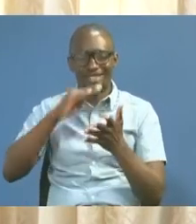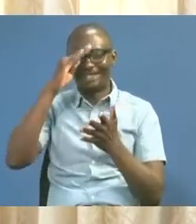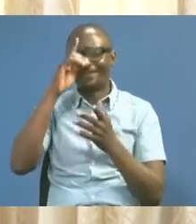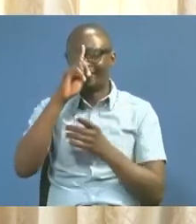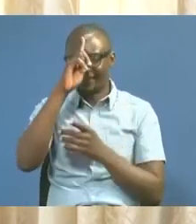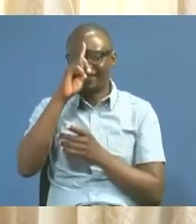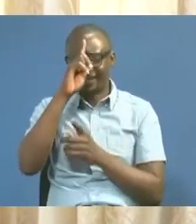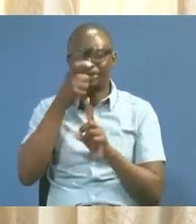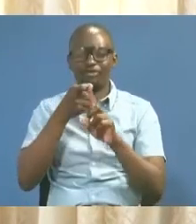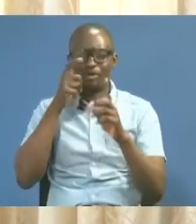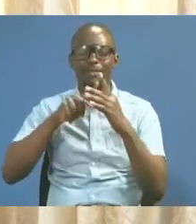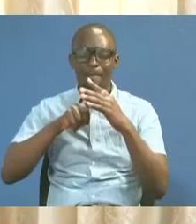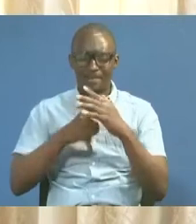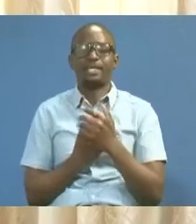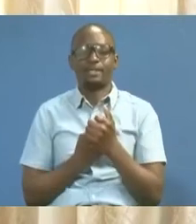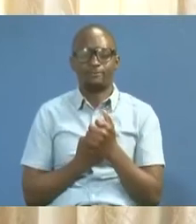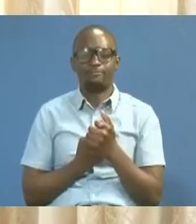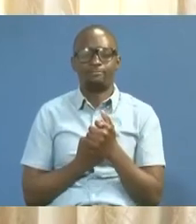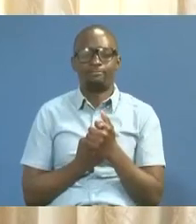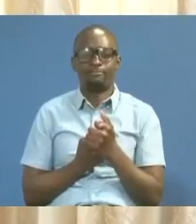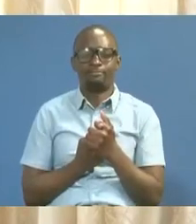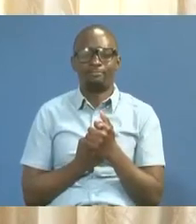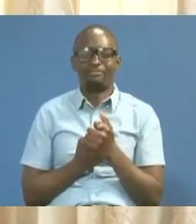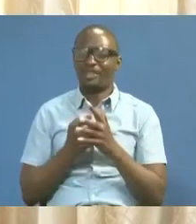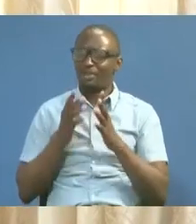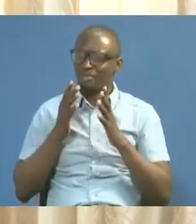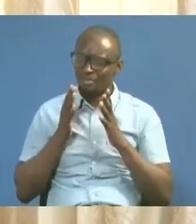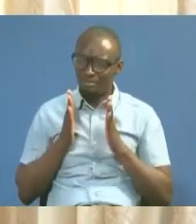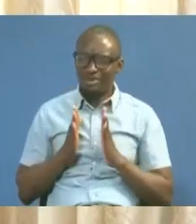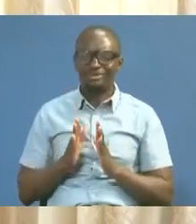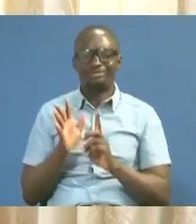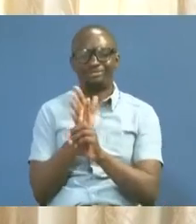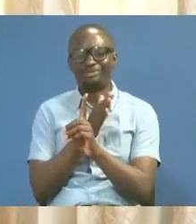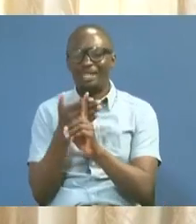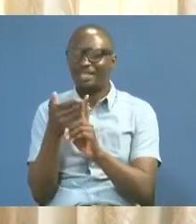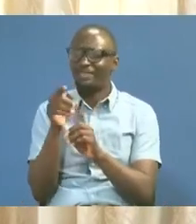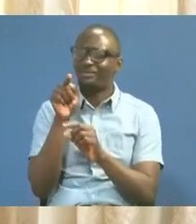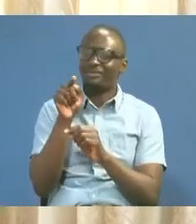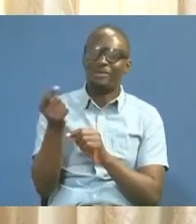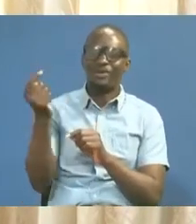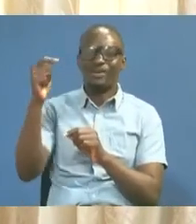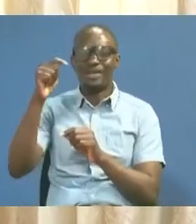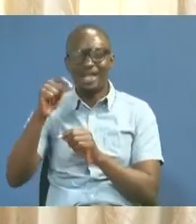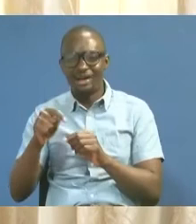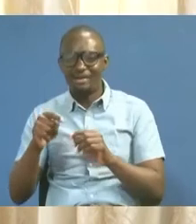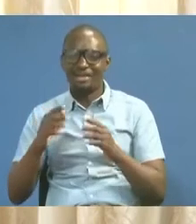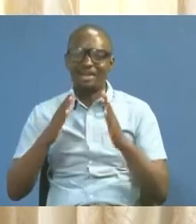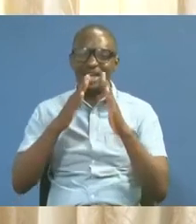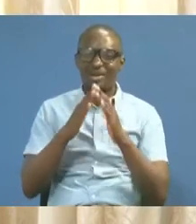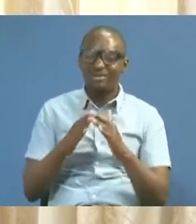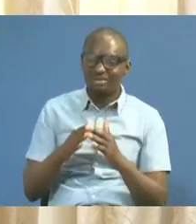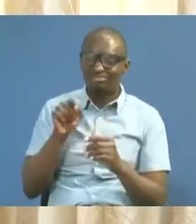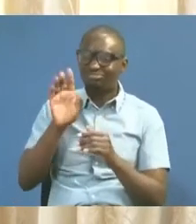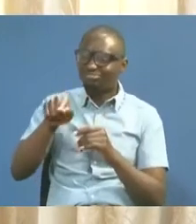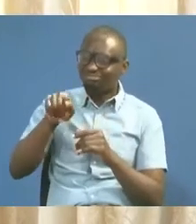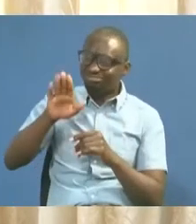from the beginning. Nobody will pacify you or come to your halls of residence to tell you, wake up and